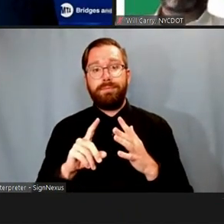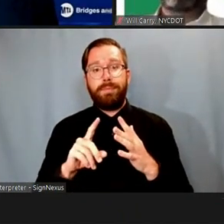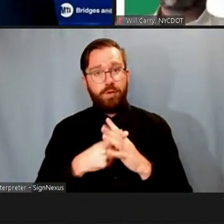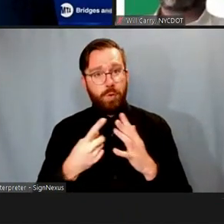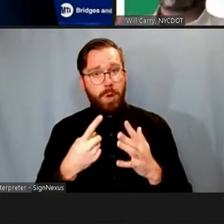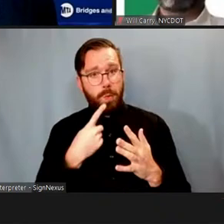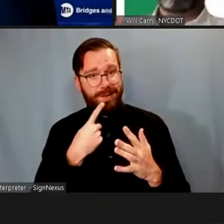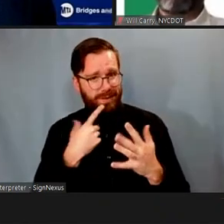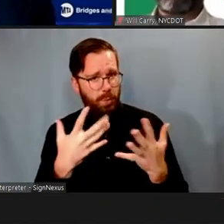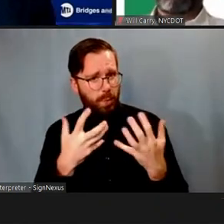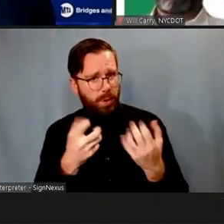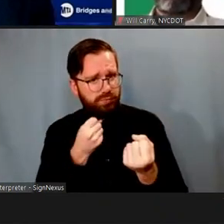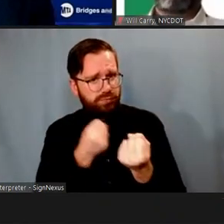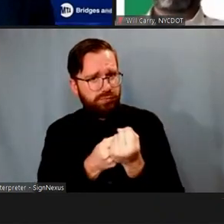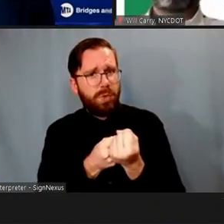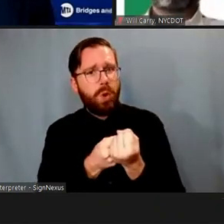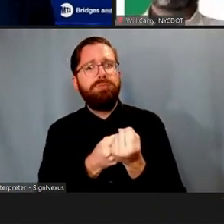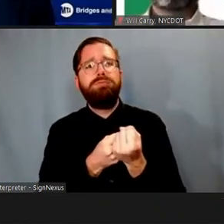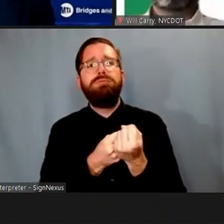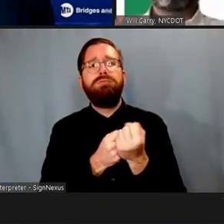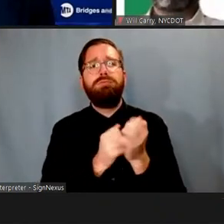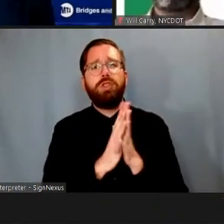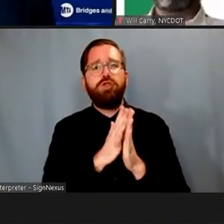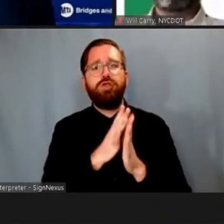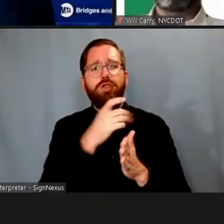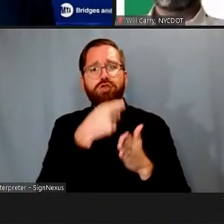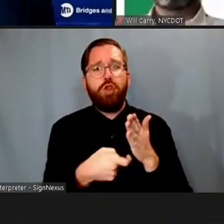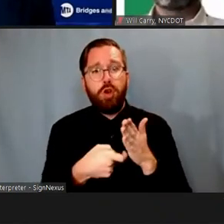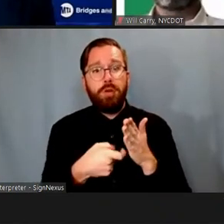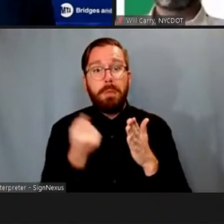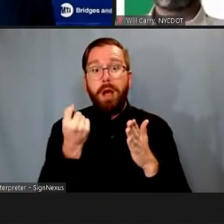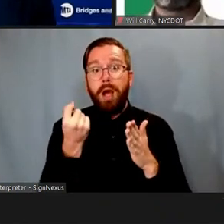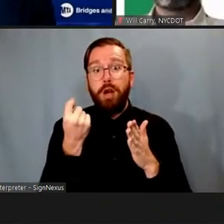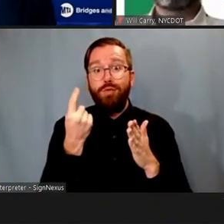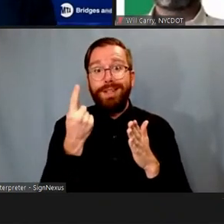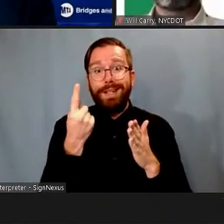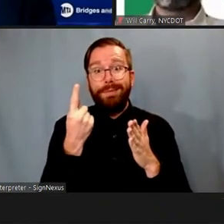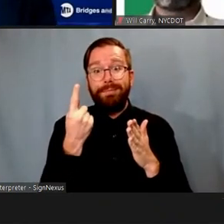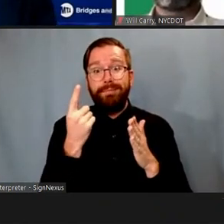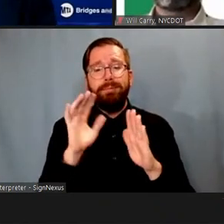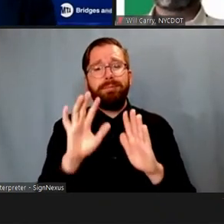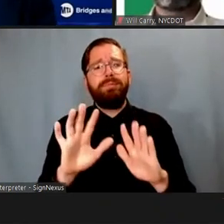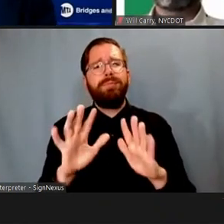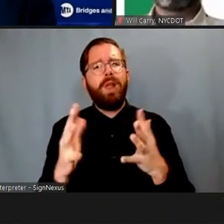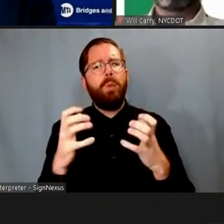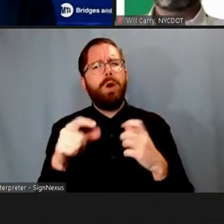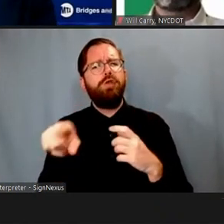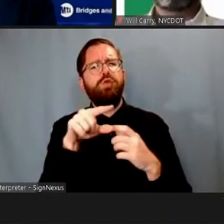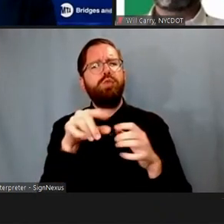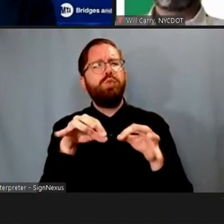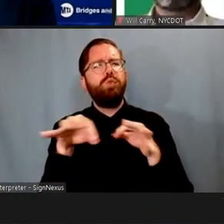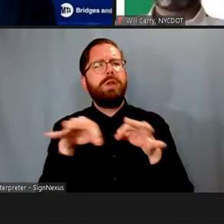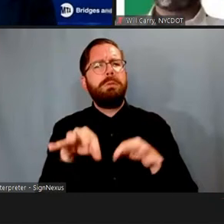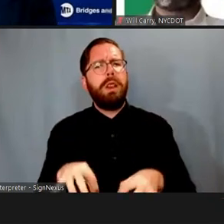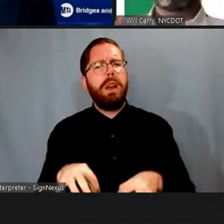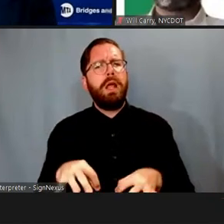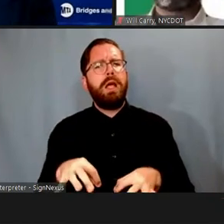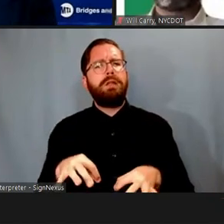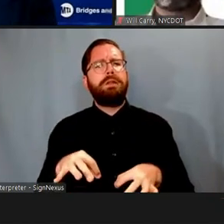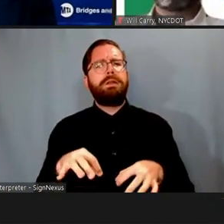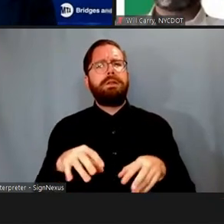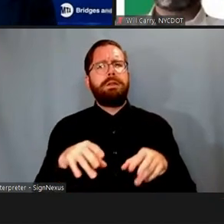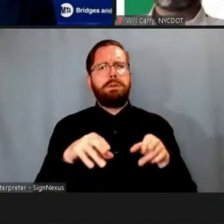congestions but until you get until you guys can explain why we pay for roads why we pay for